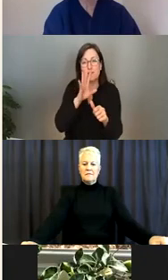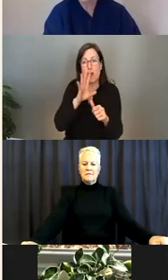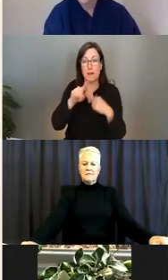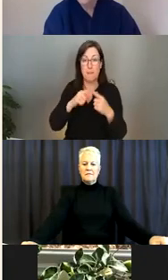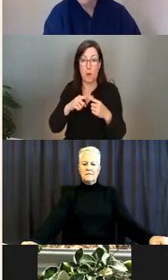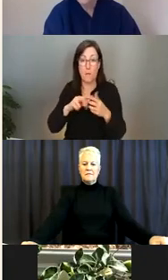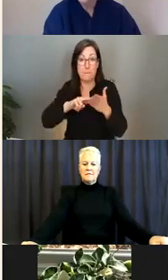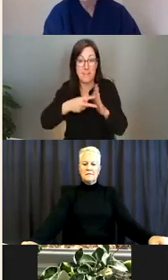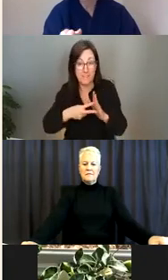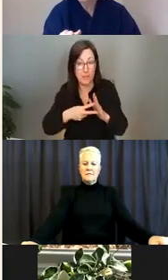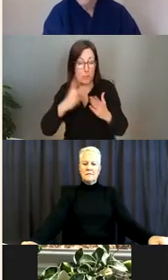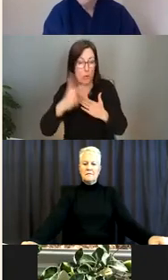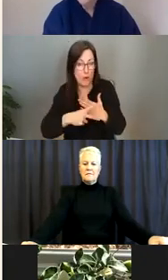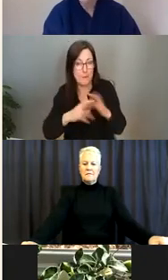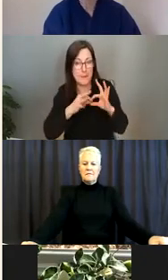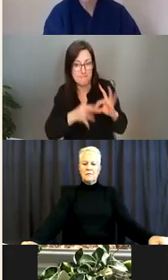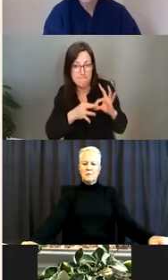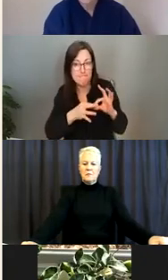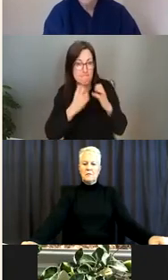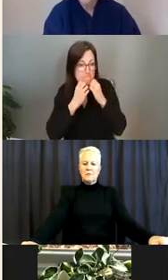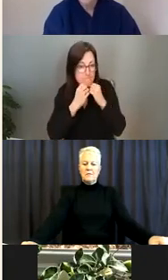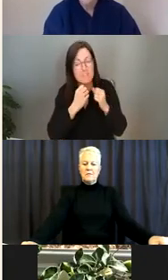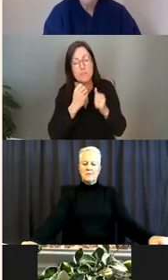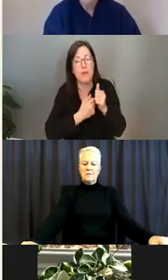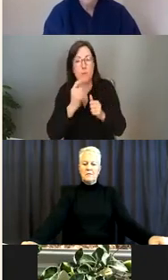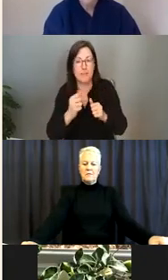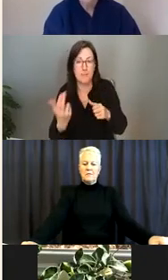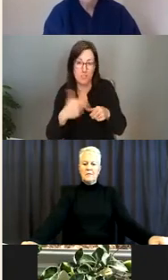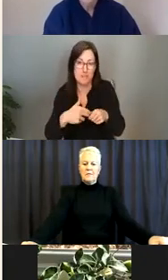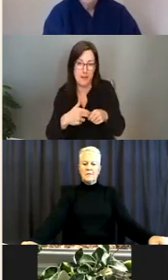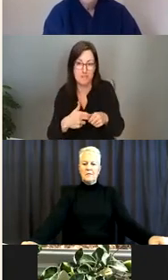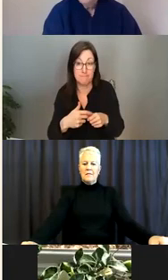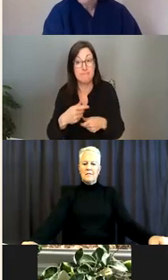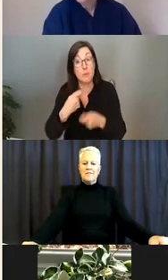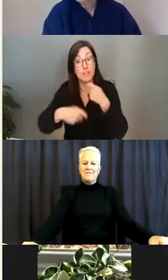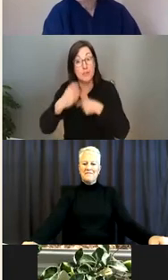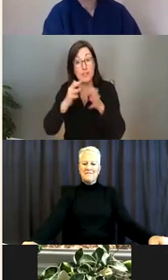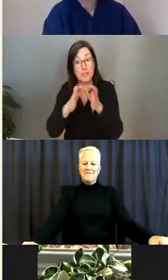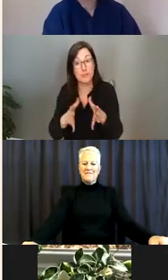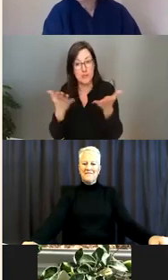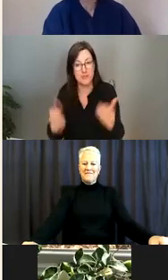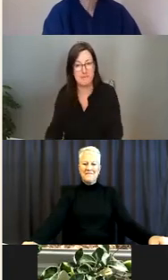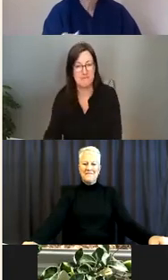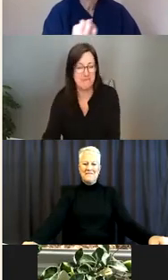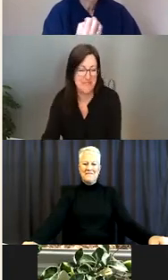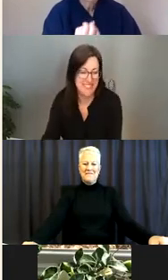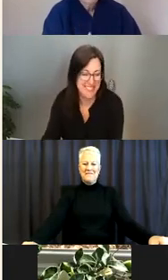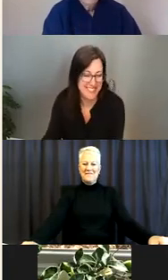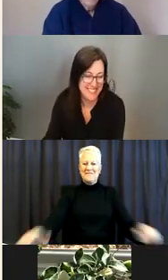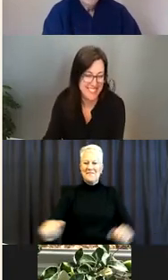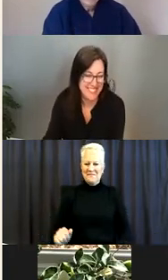meaningful programming and getting everybody's participation in that programming. In this